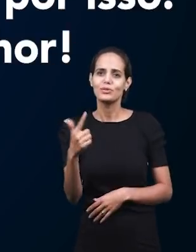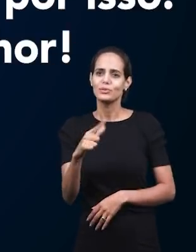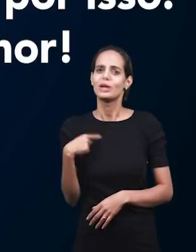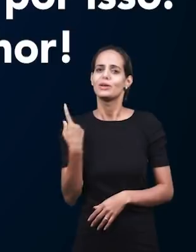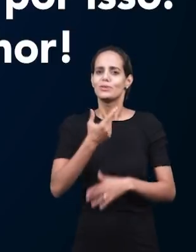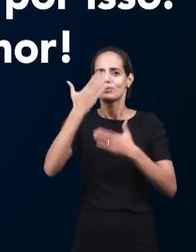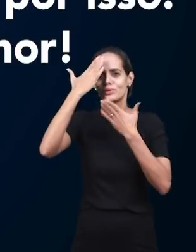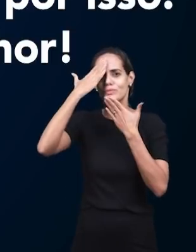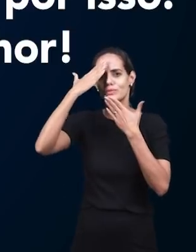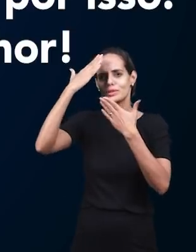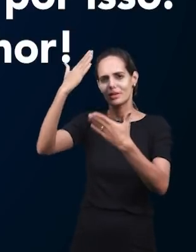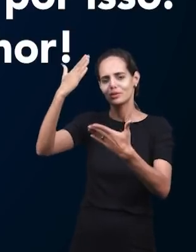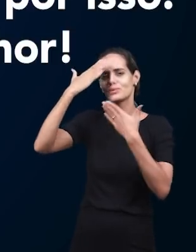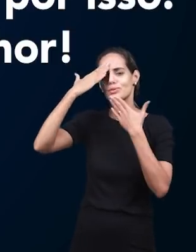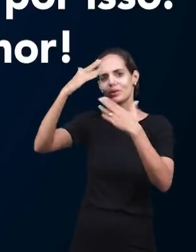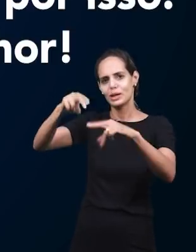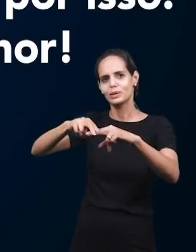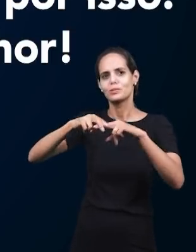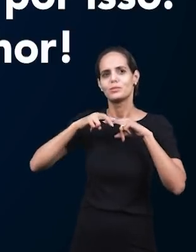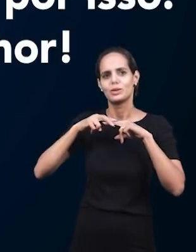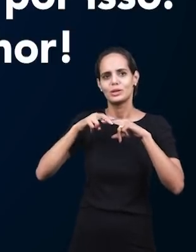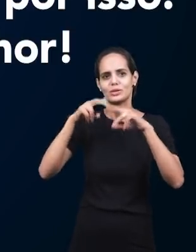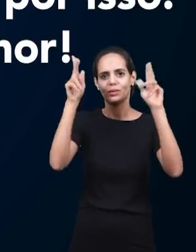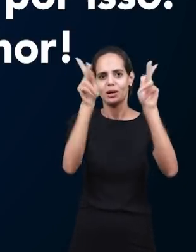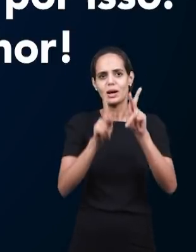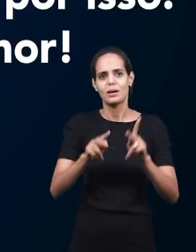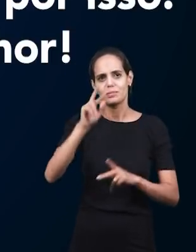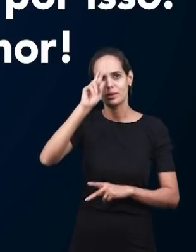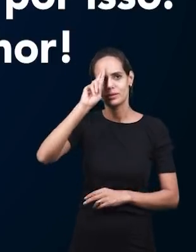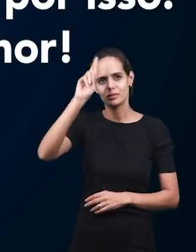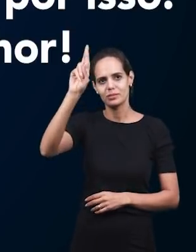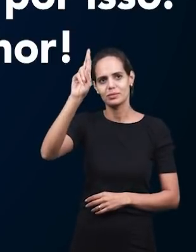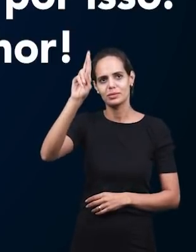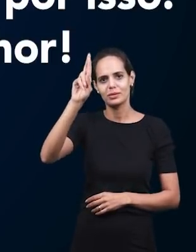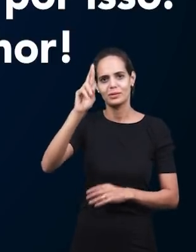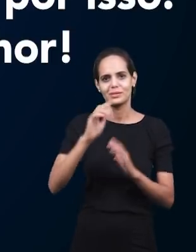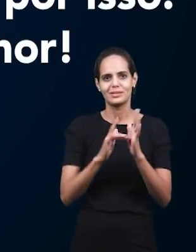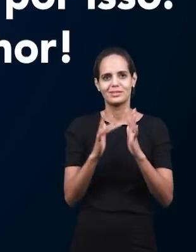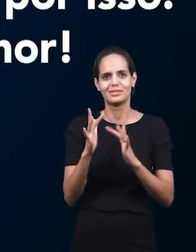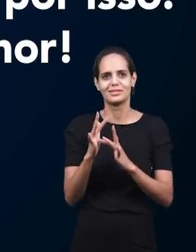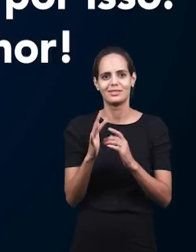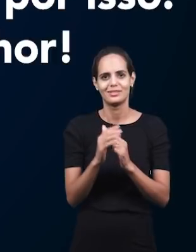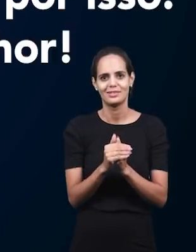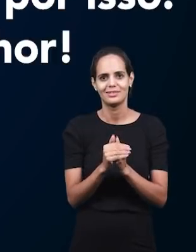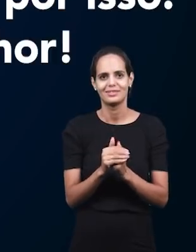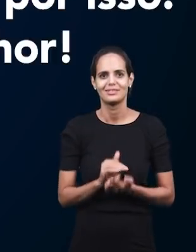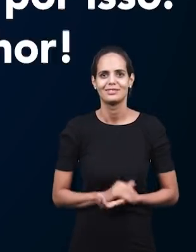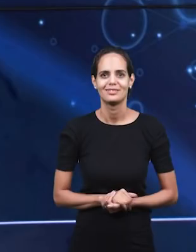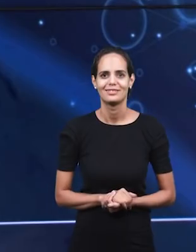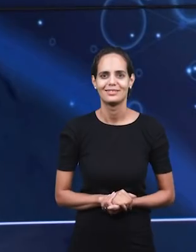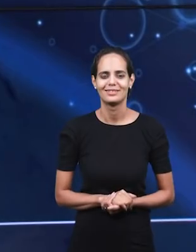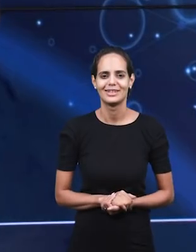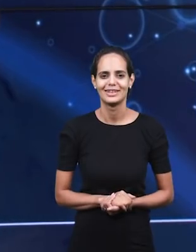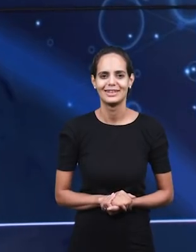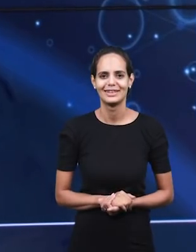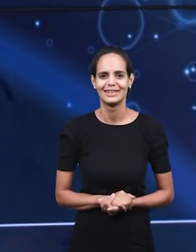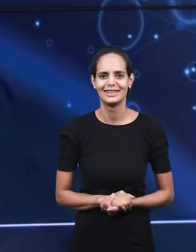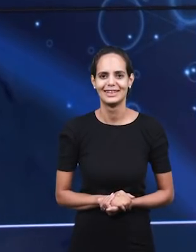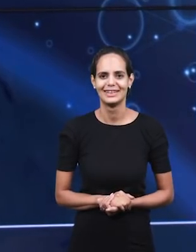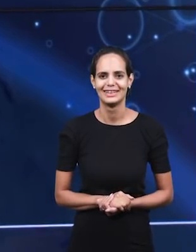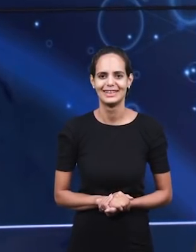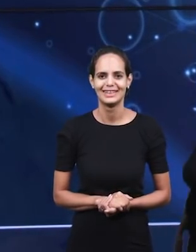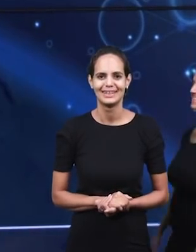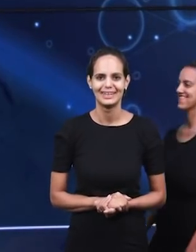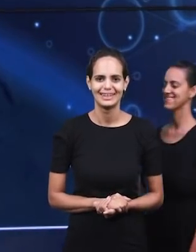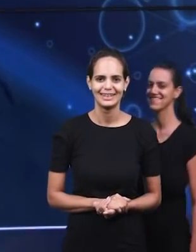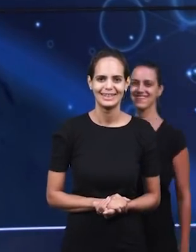endless, and we are thankful for that. I am thankful for that. Peace of the Lord. Kalina, que